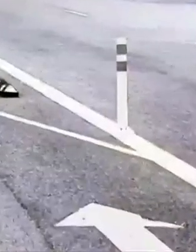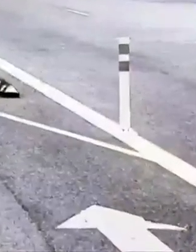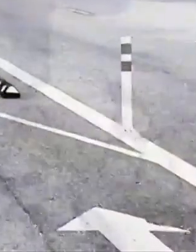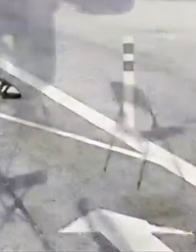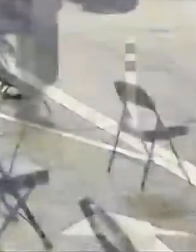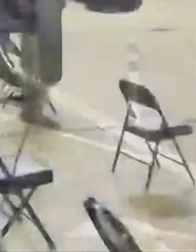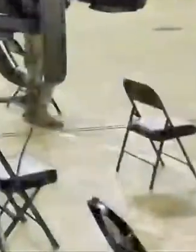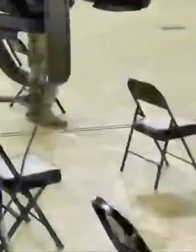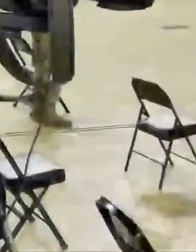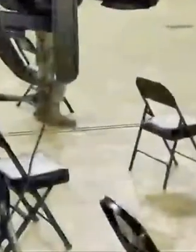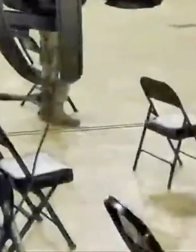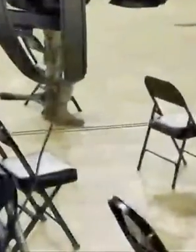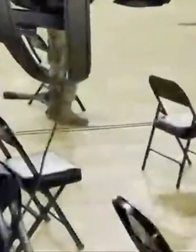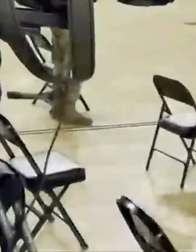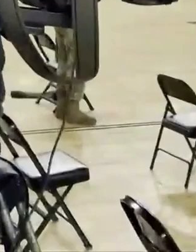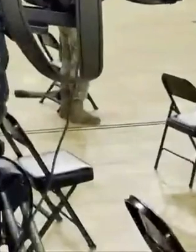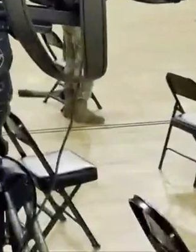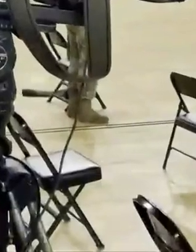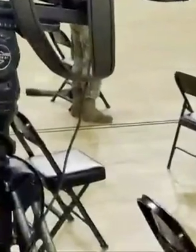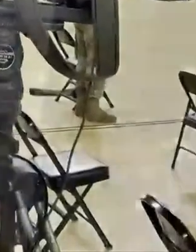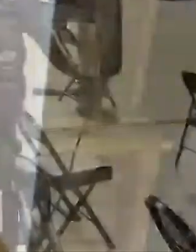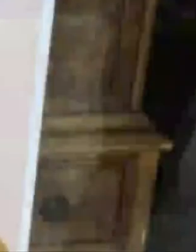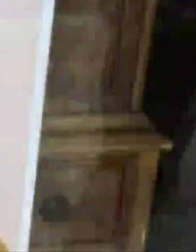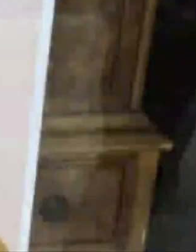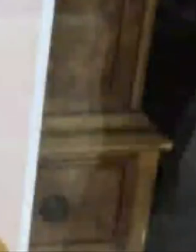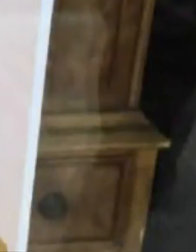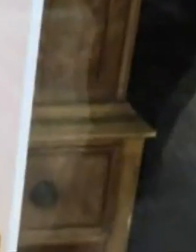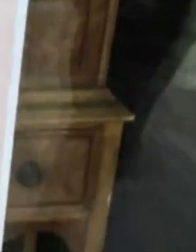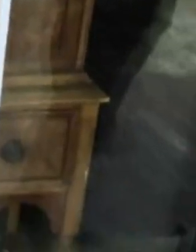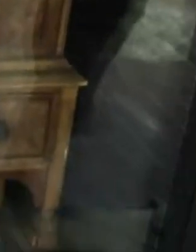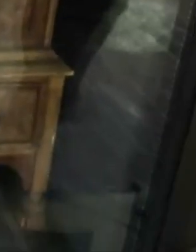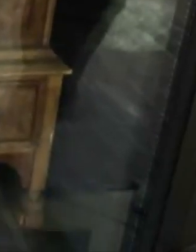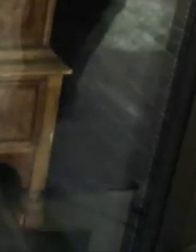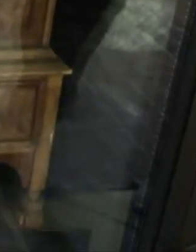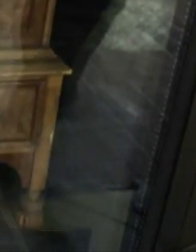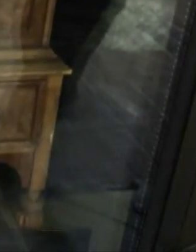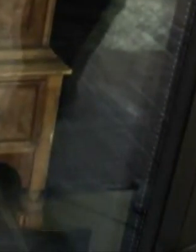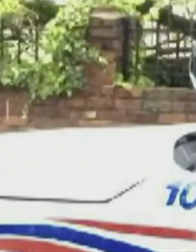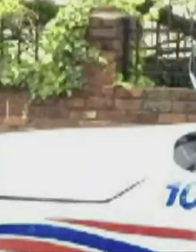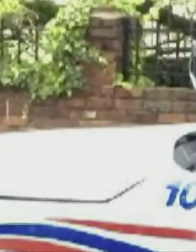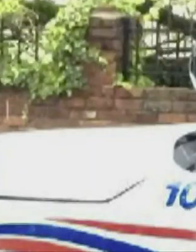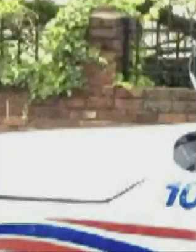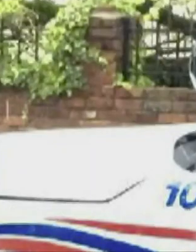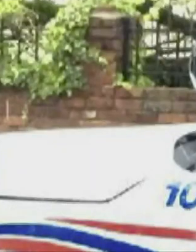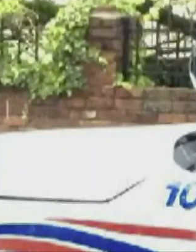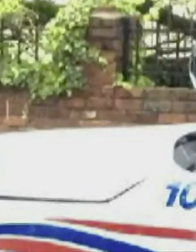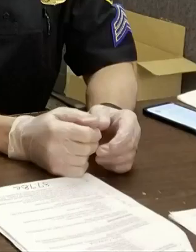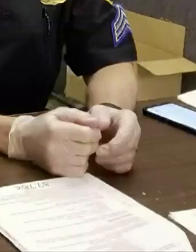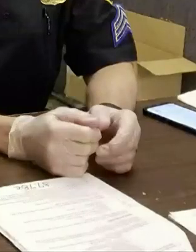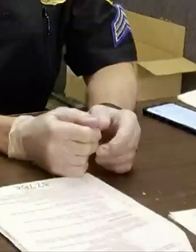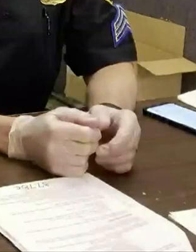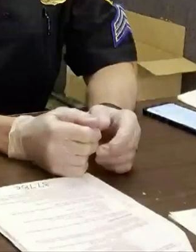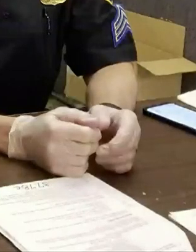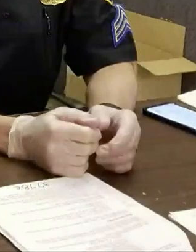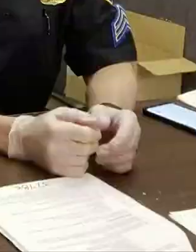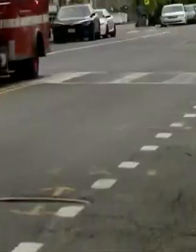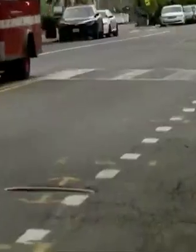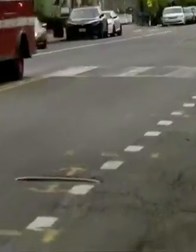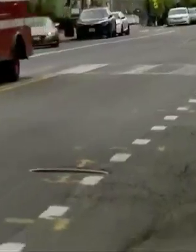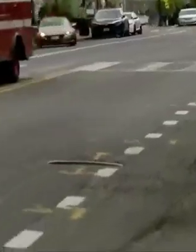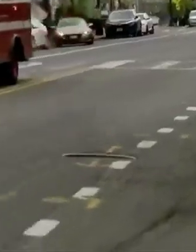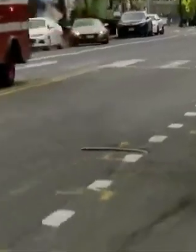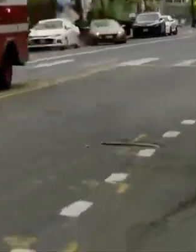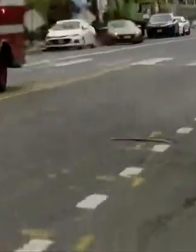most vulnerable. Champions practice social distancing and support our local businesses. Champions continue to keep us